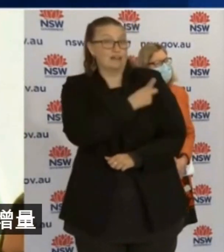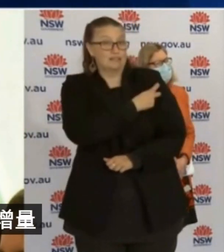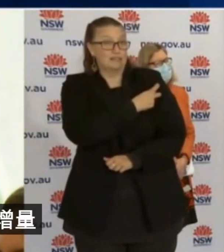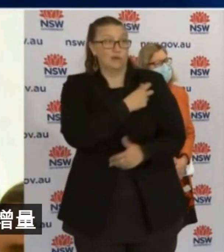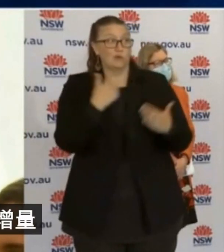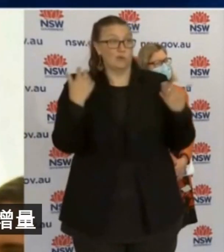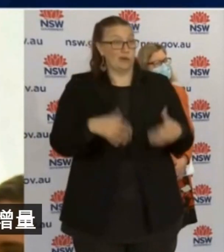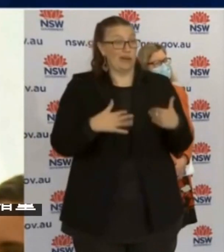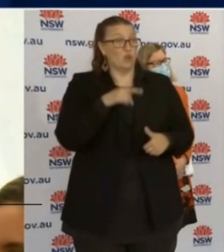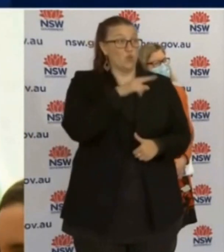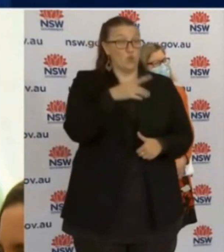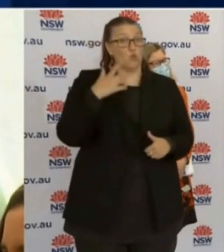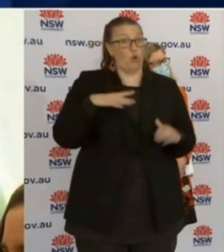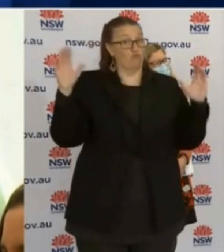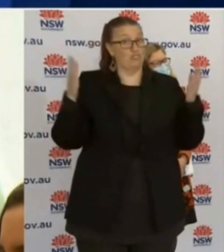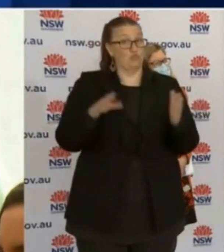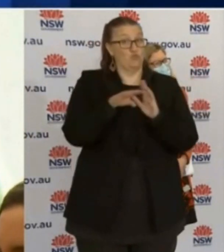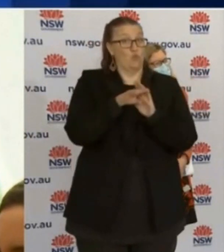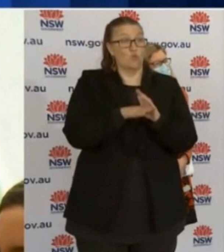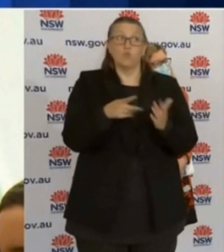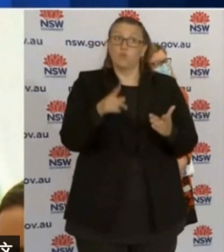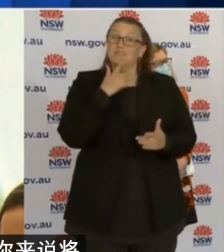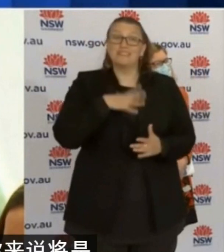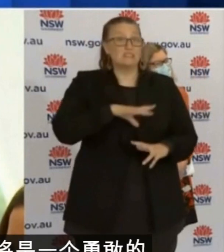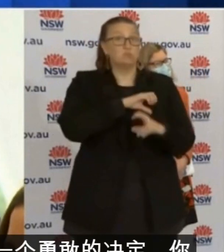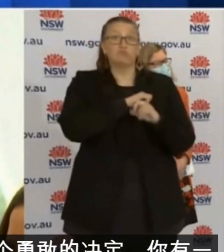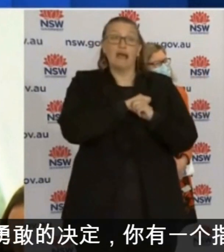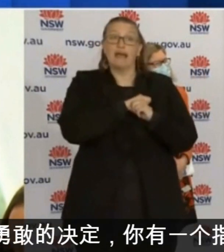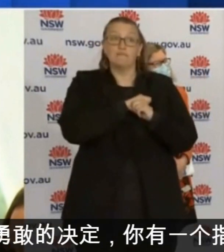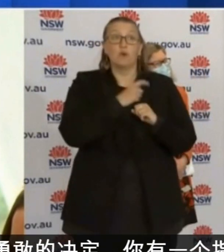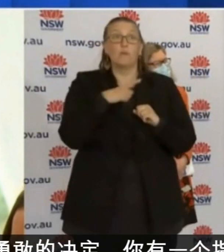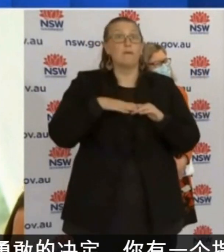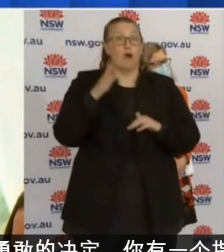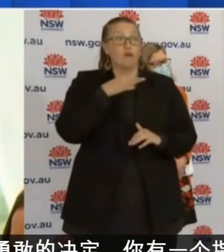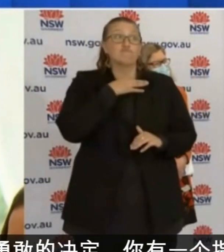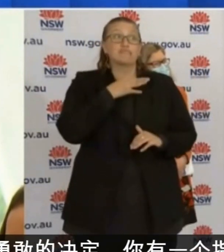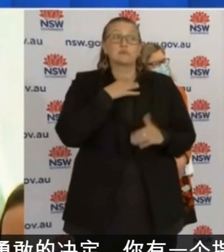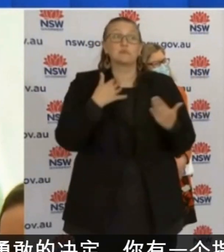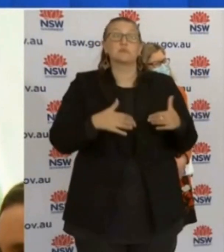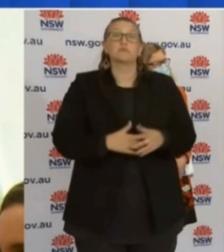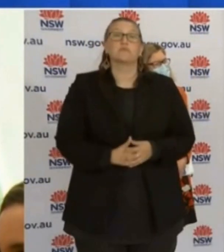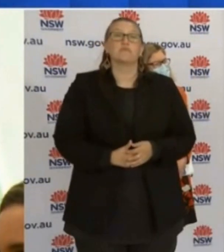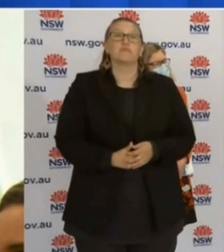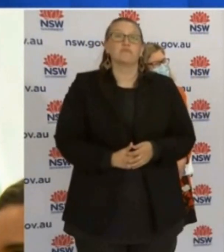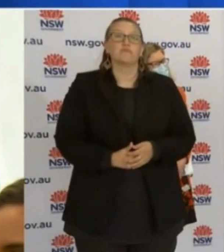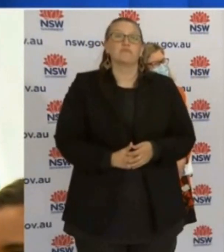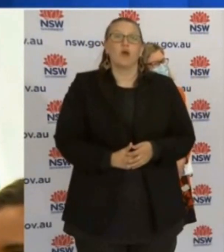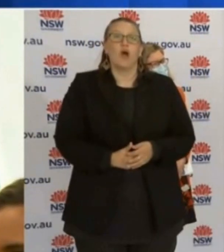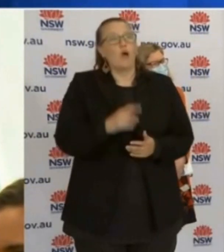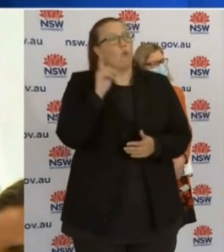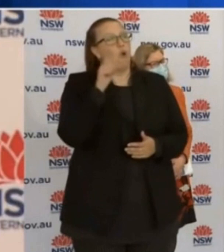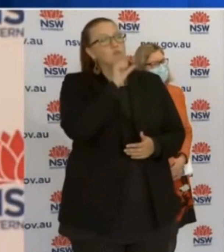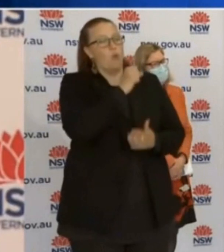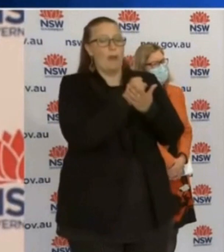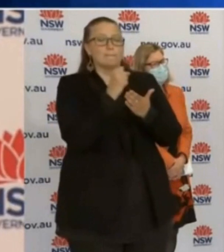community, to significantly relax restrictions or relax restrictions of any consequence. Have you got a metric as to what numbers you'll be comfortable with in